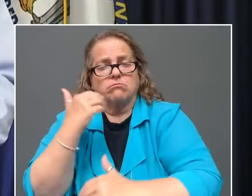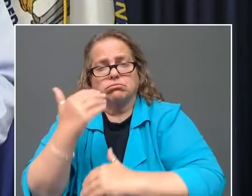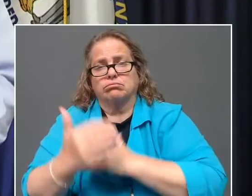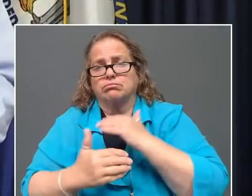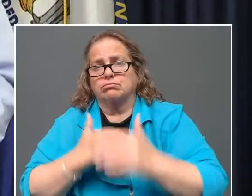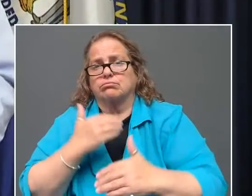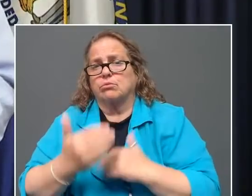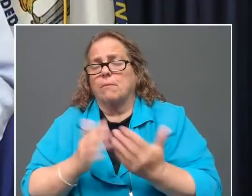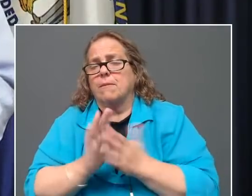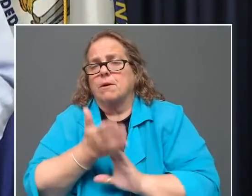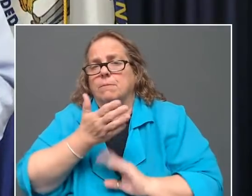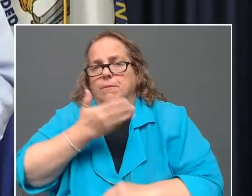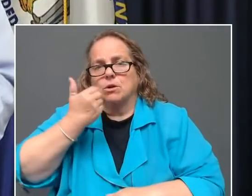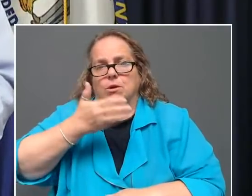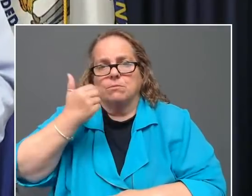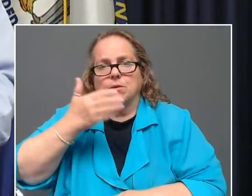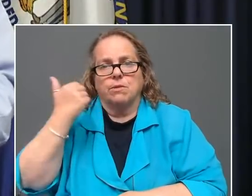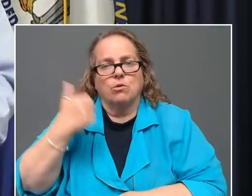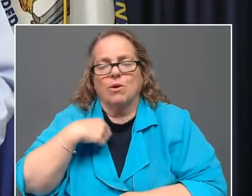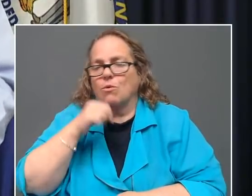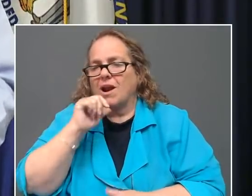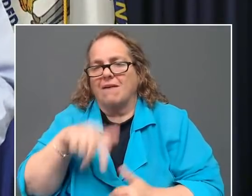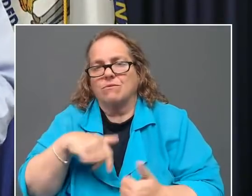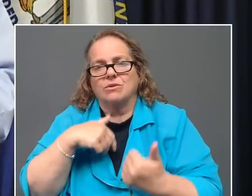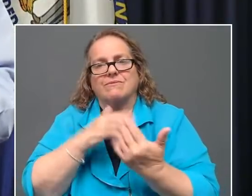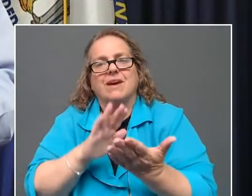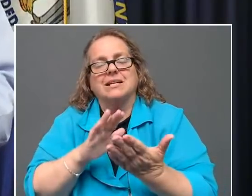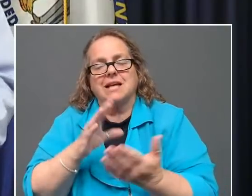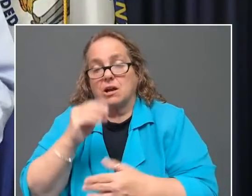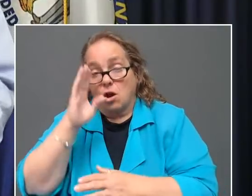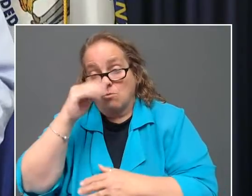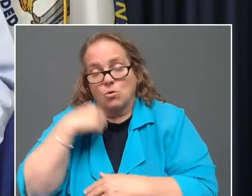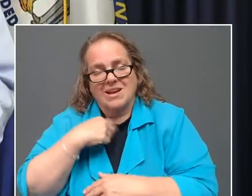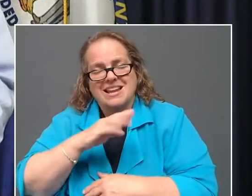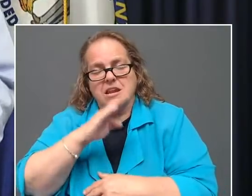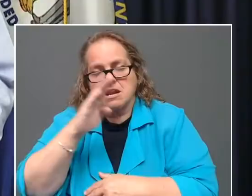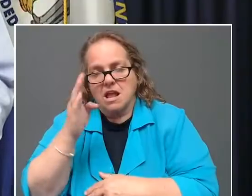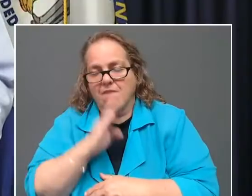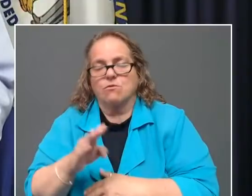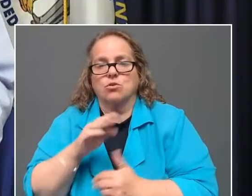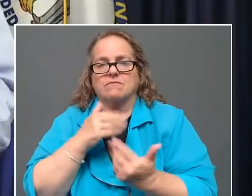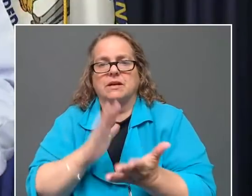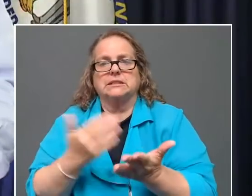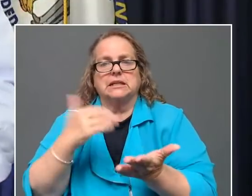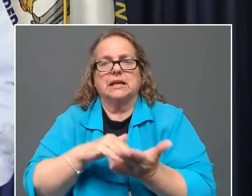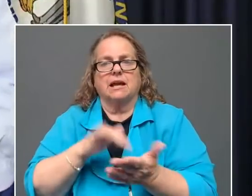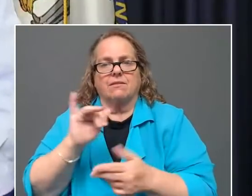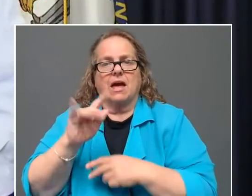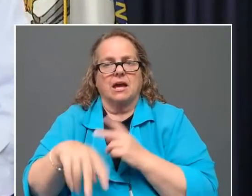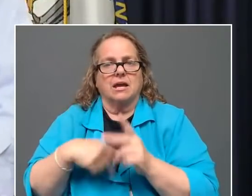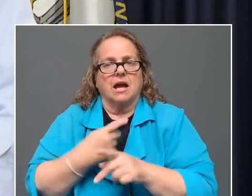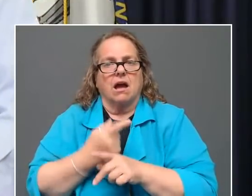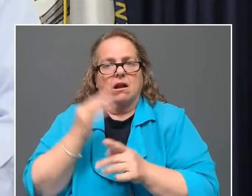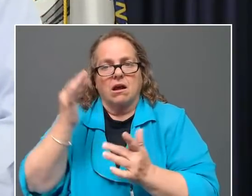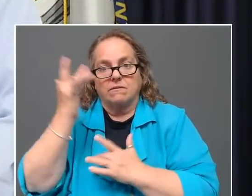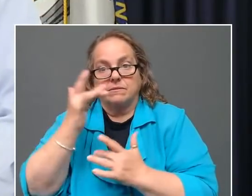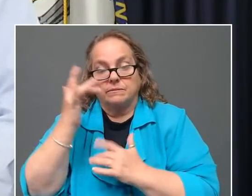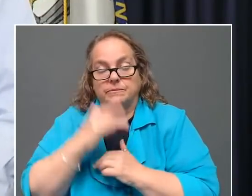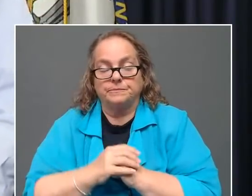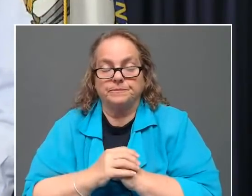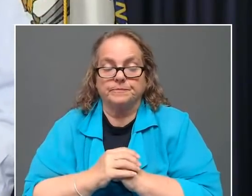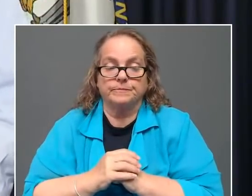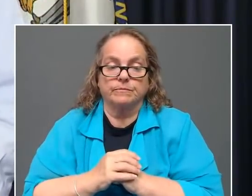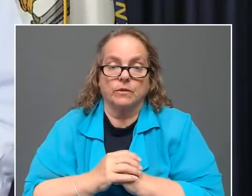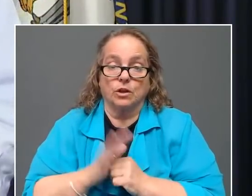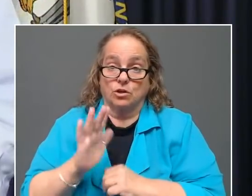front, we won't have to face again, and I hope we'll never face again in our lifetimes. All right, so if we look at the trends, let's pull up